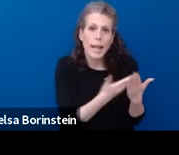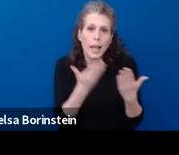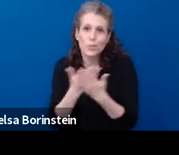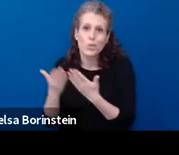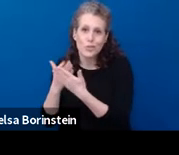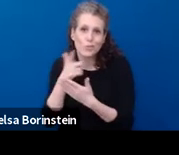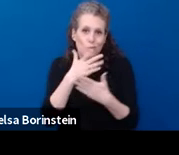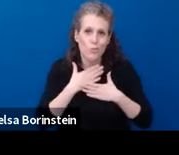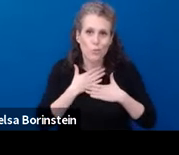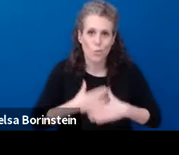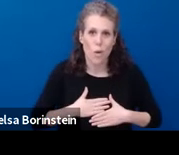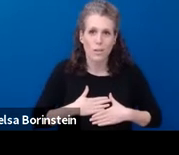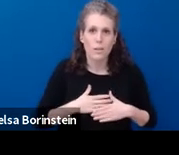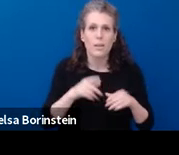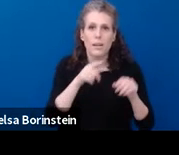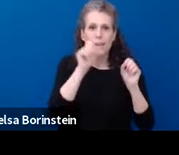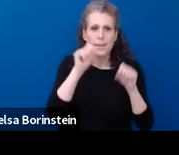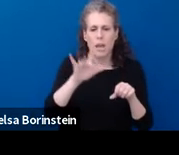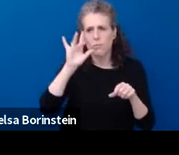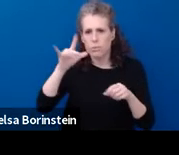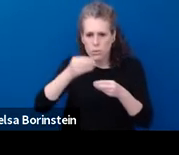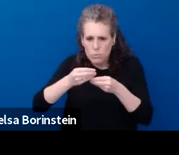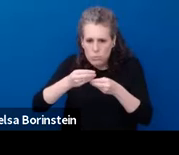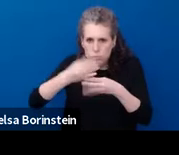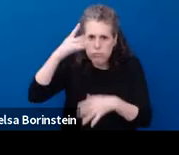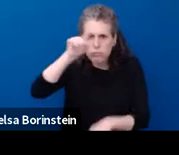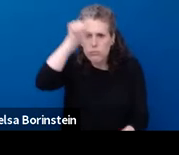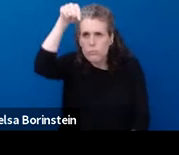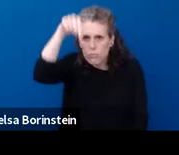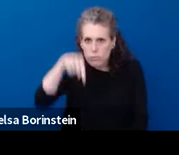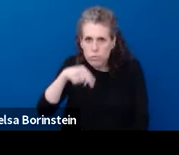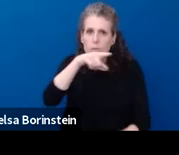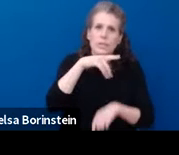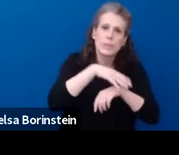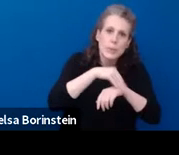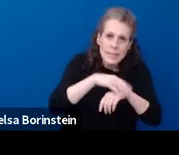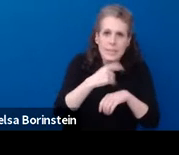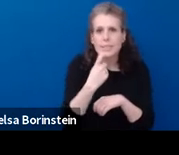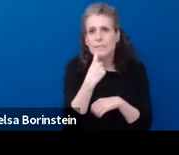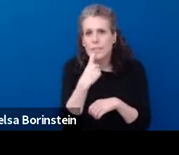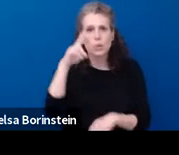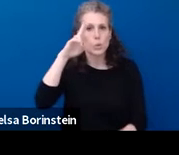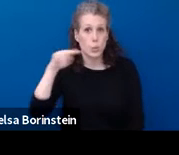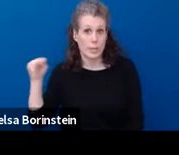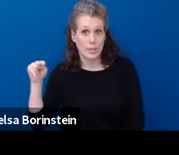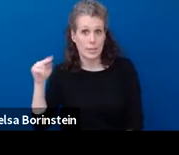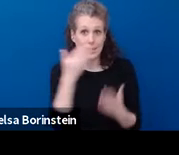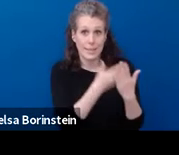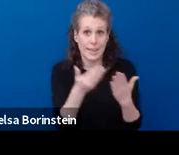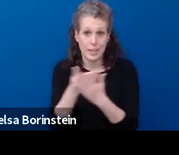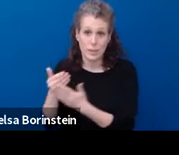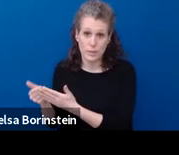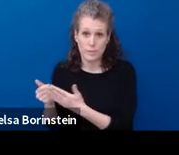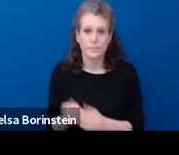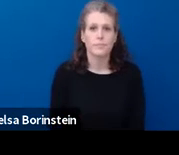one scroll, you can scroll down and select Swedish, Finnish, or Norwegian. And note though, in